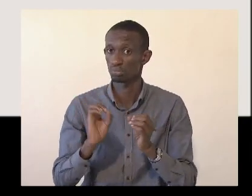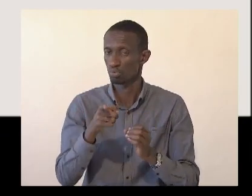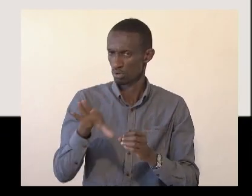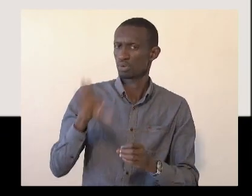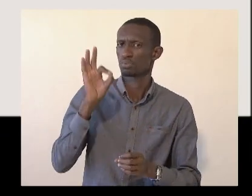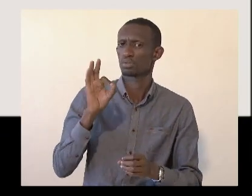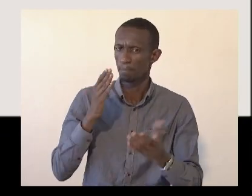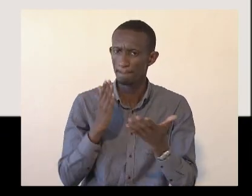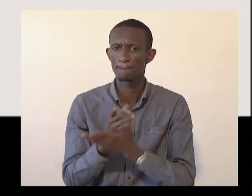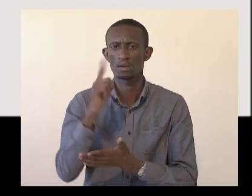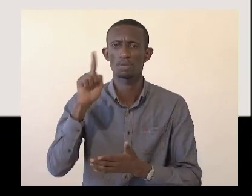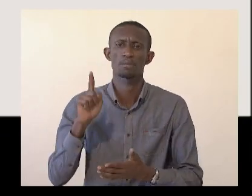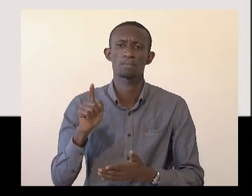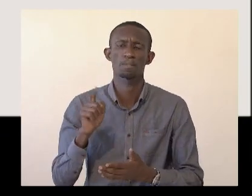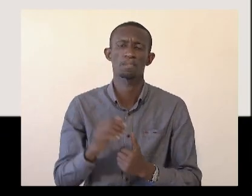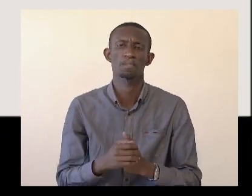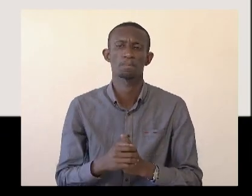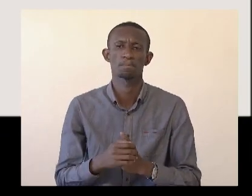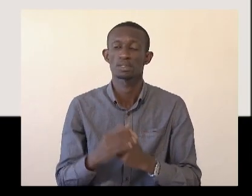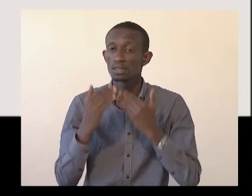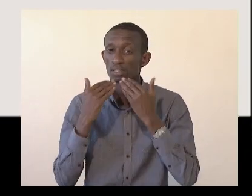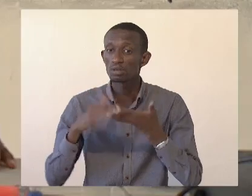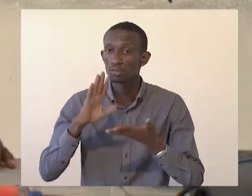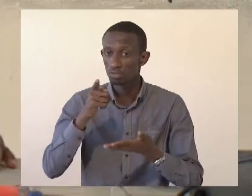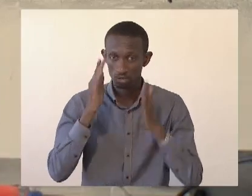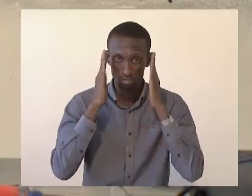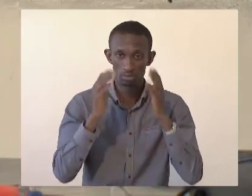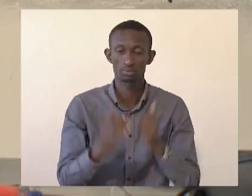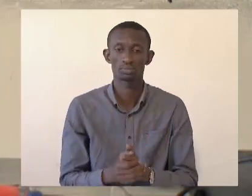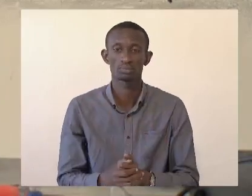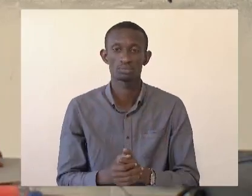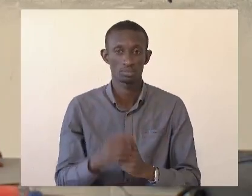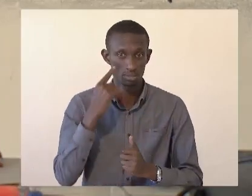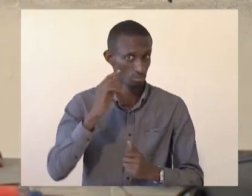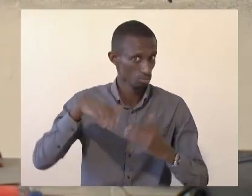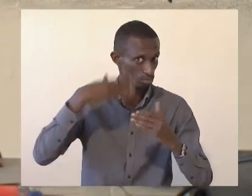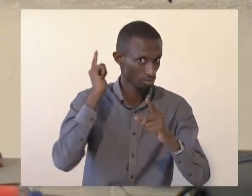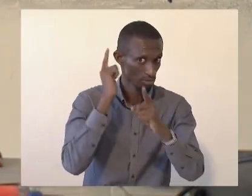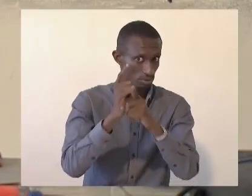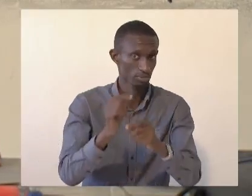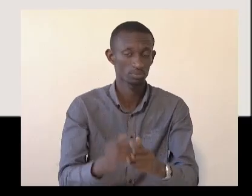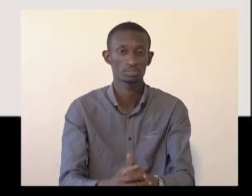right answer. Thank you very much for your attention. I will see you next time.